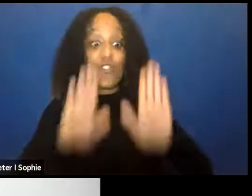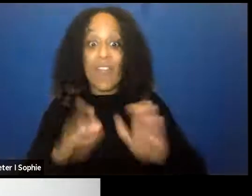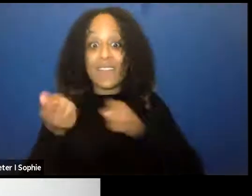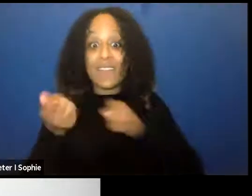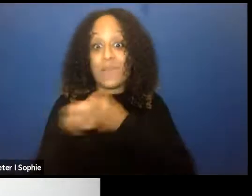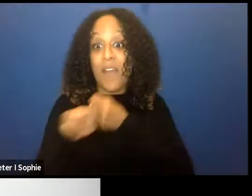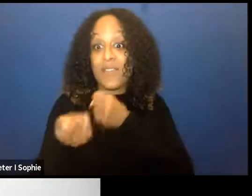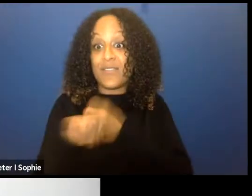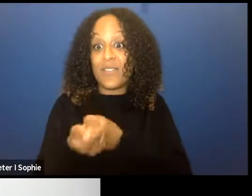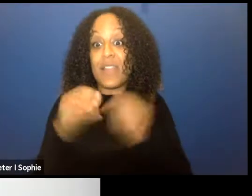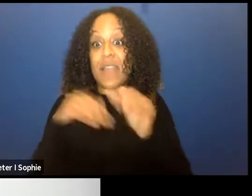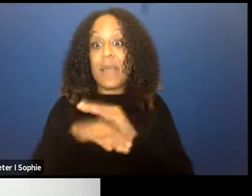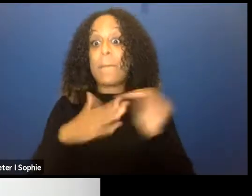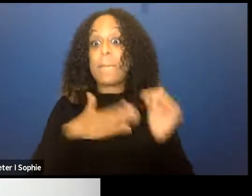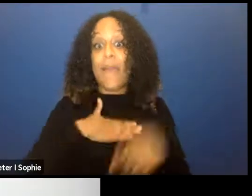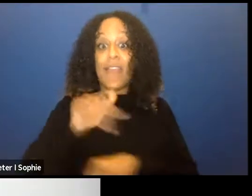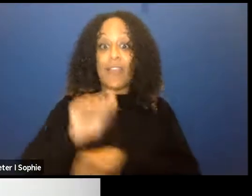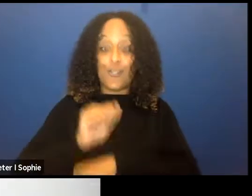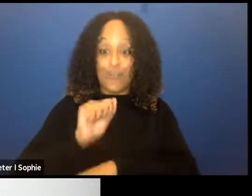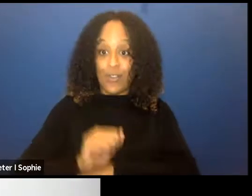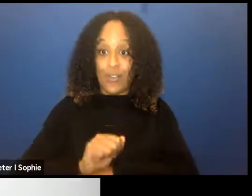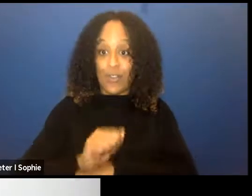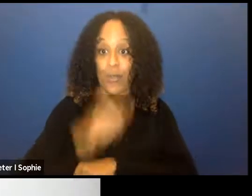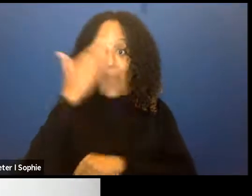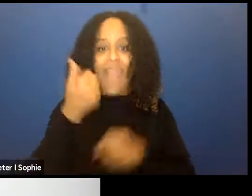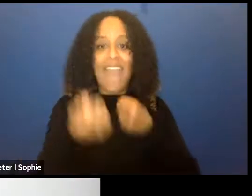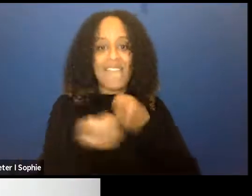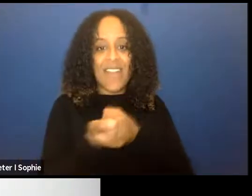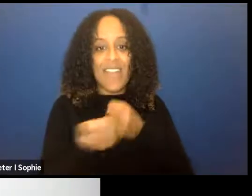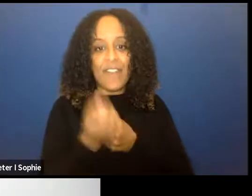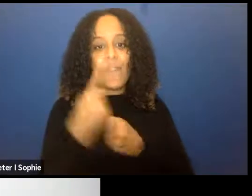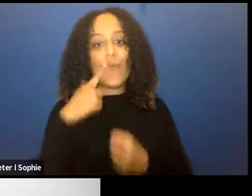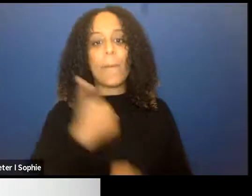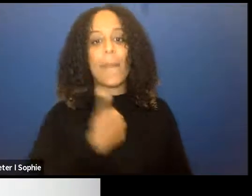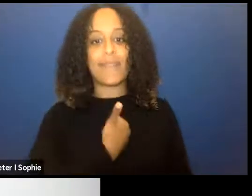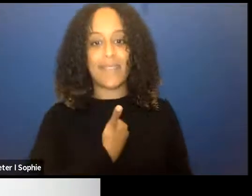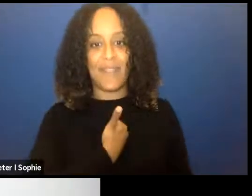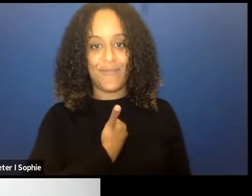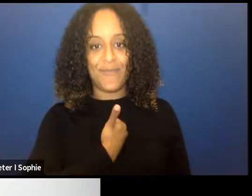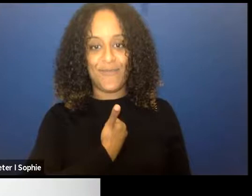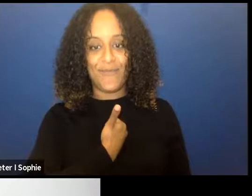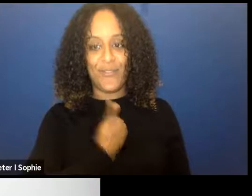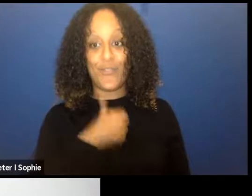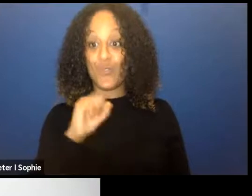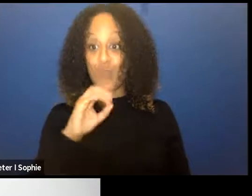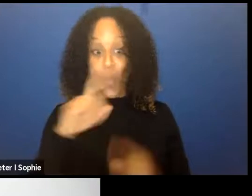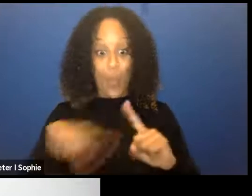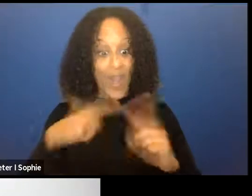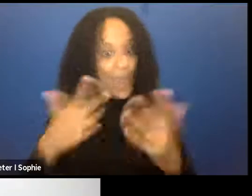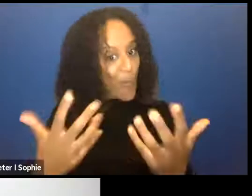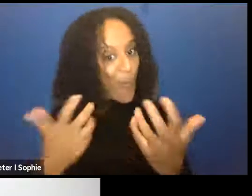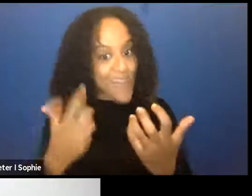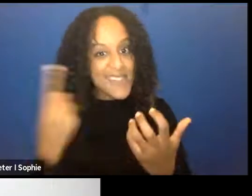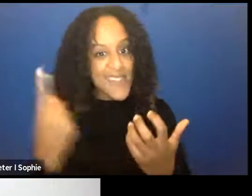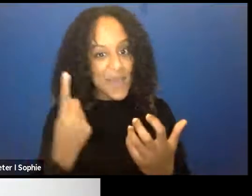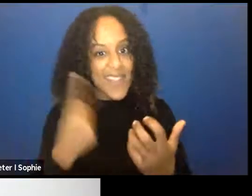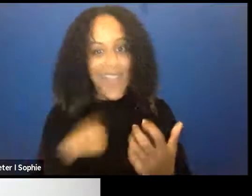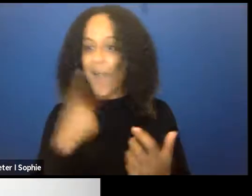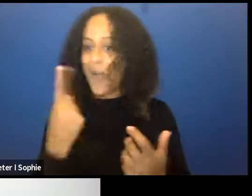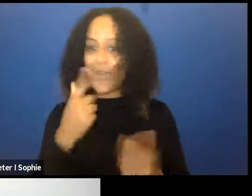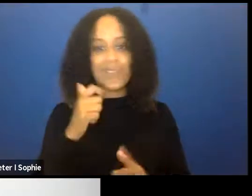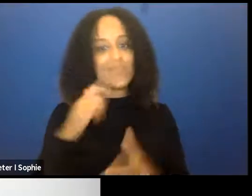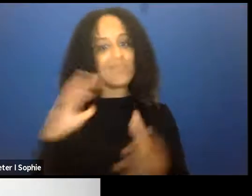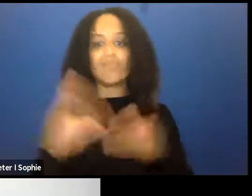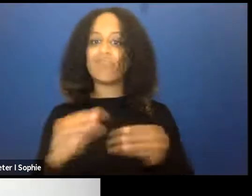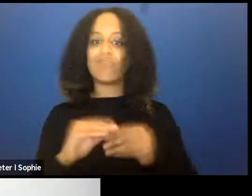in my career because I've advocated for myself. So whenever I wanted something, I always just kind of spoke